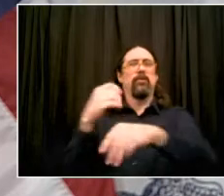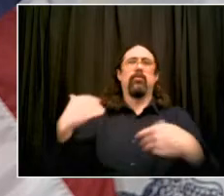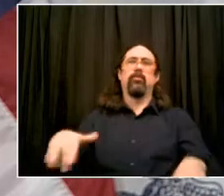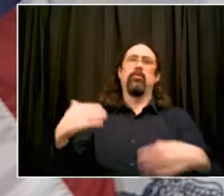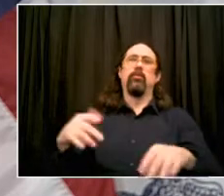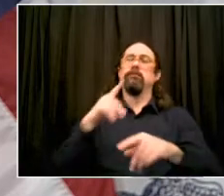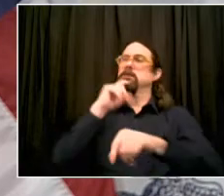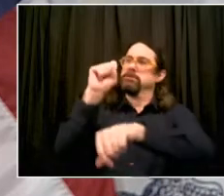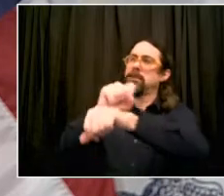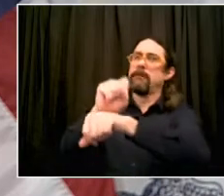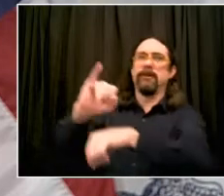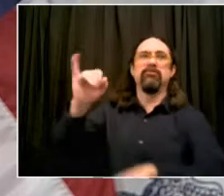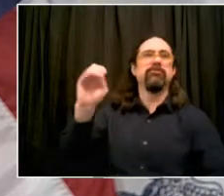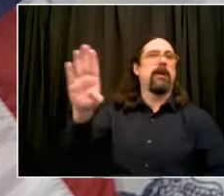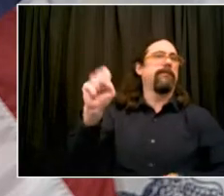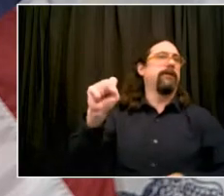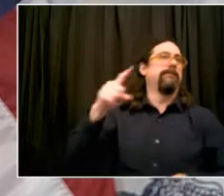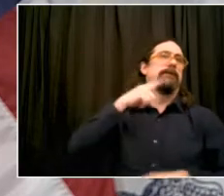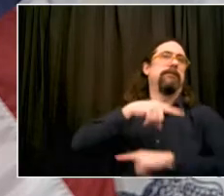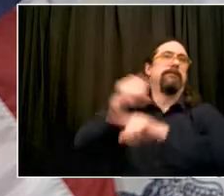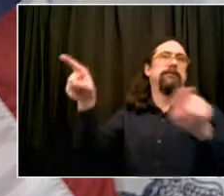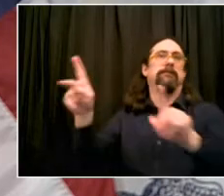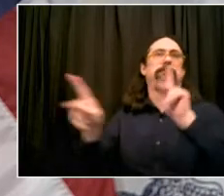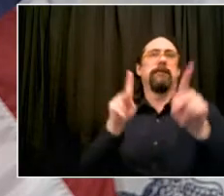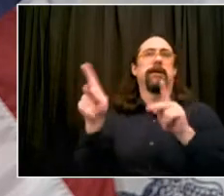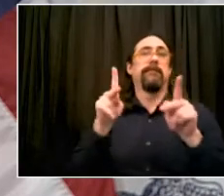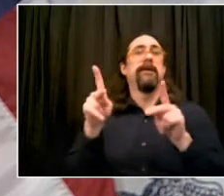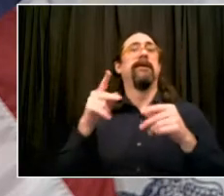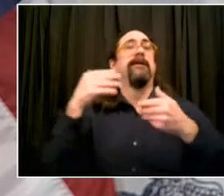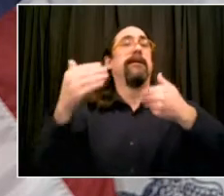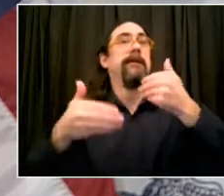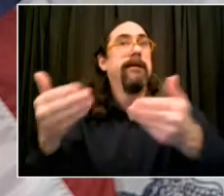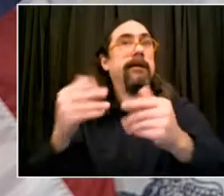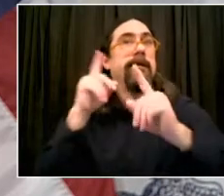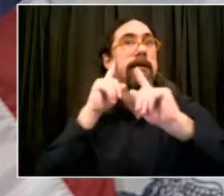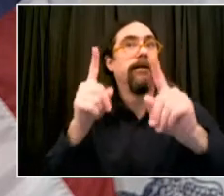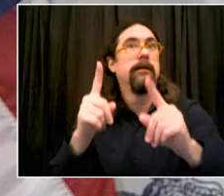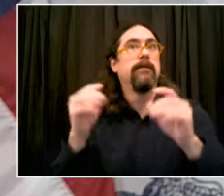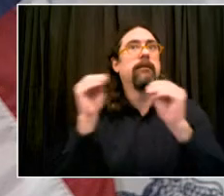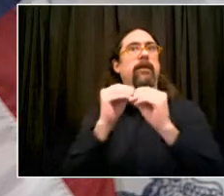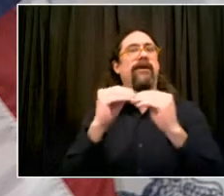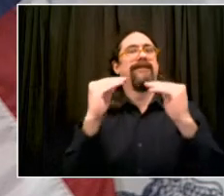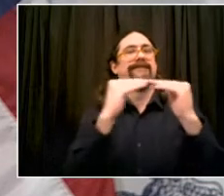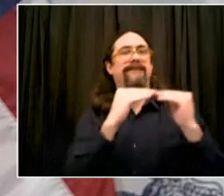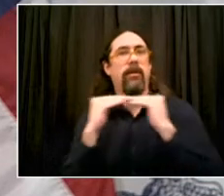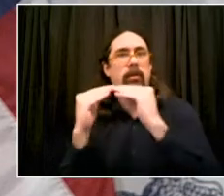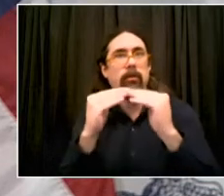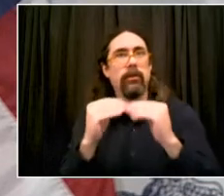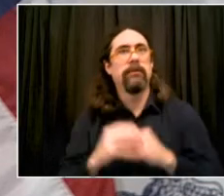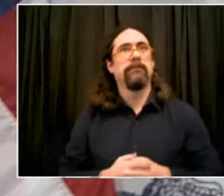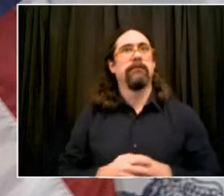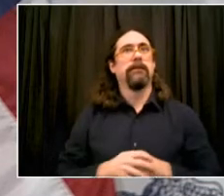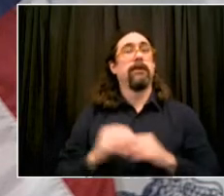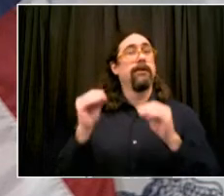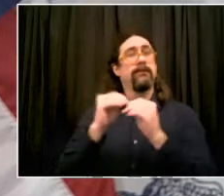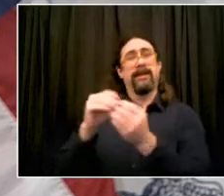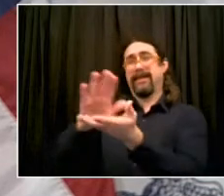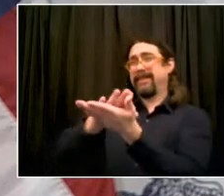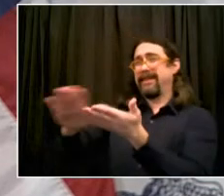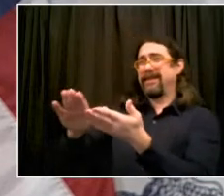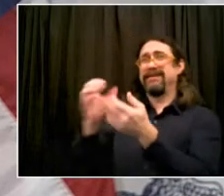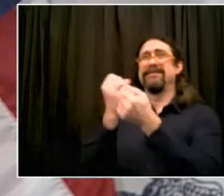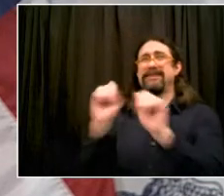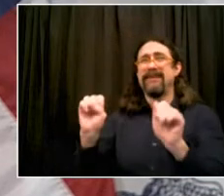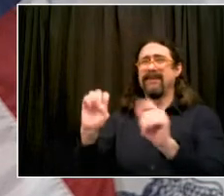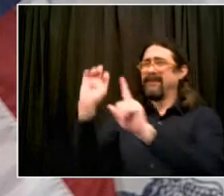city that's going to be clean and safe environmentally as well, and all the other ways that we have to make this city work for